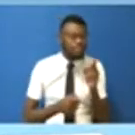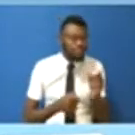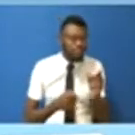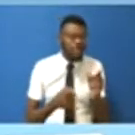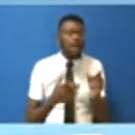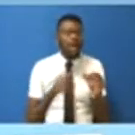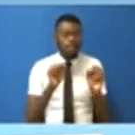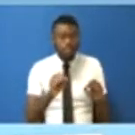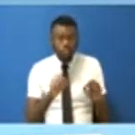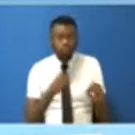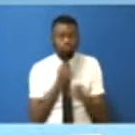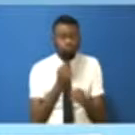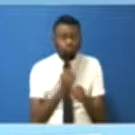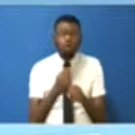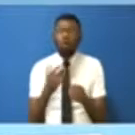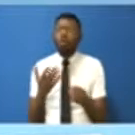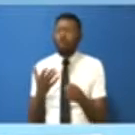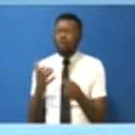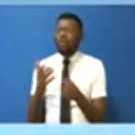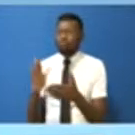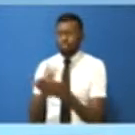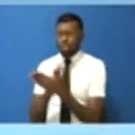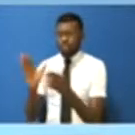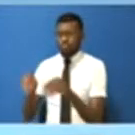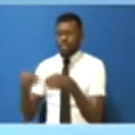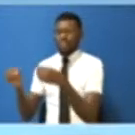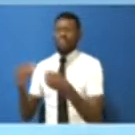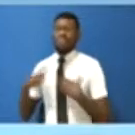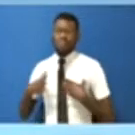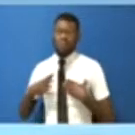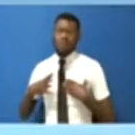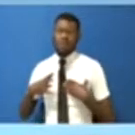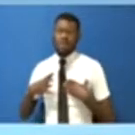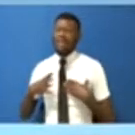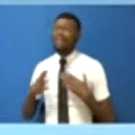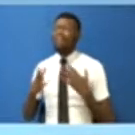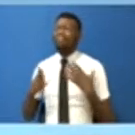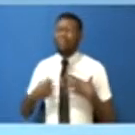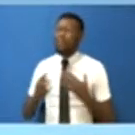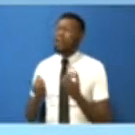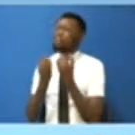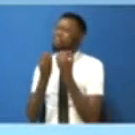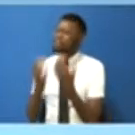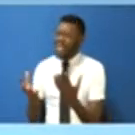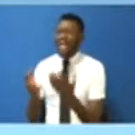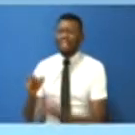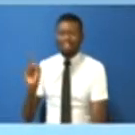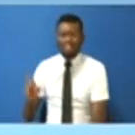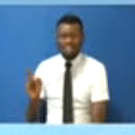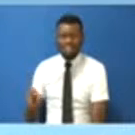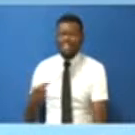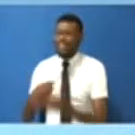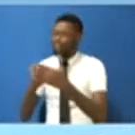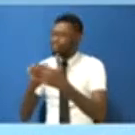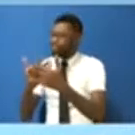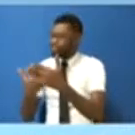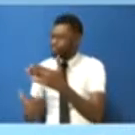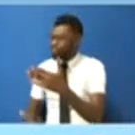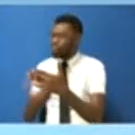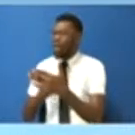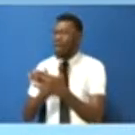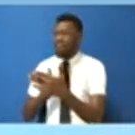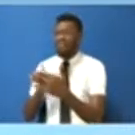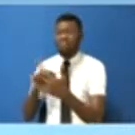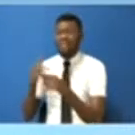their ability and give to others according to their need nairobi is a very needy county and the criticism i'm preferring